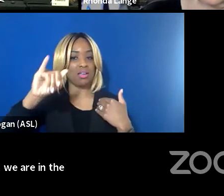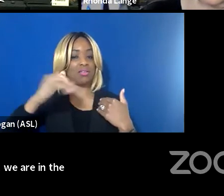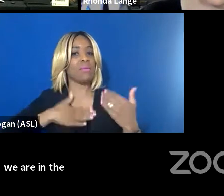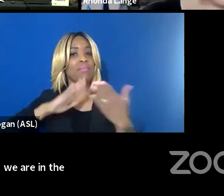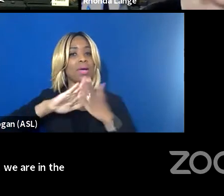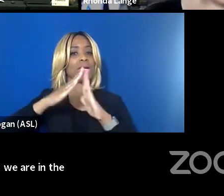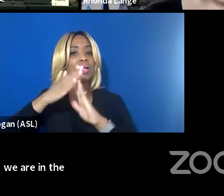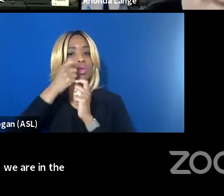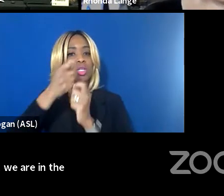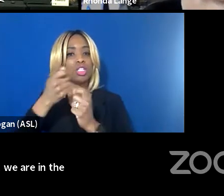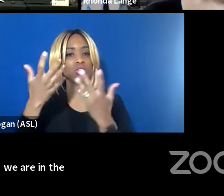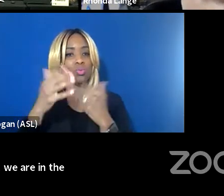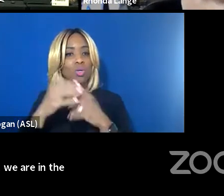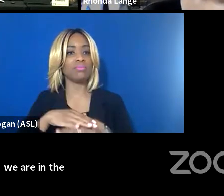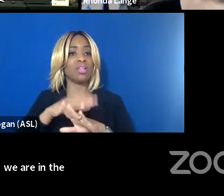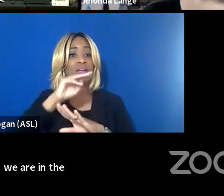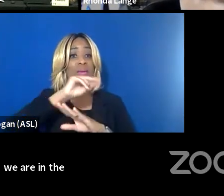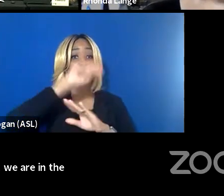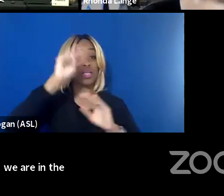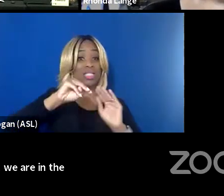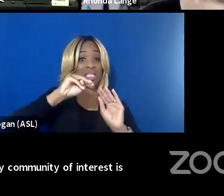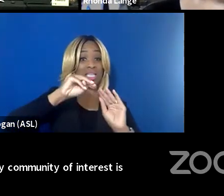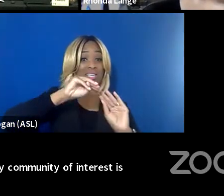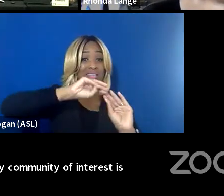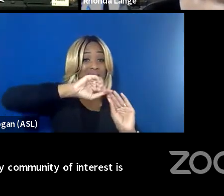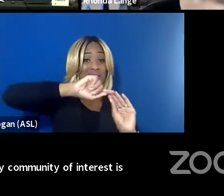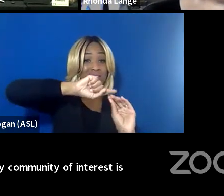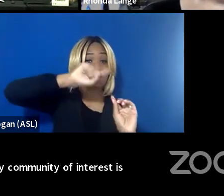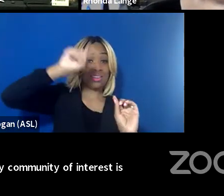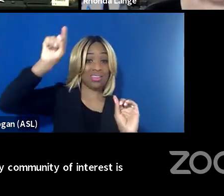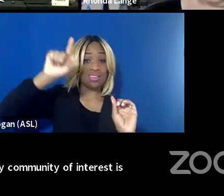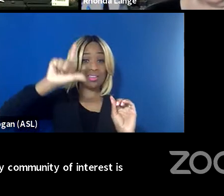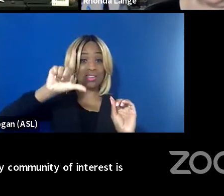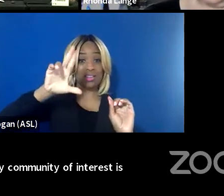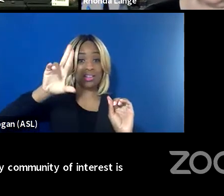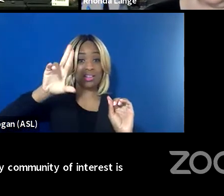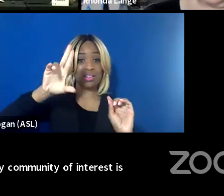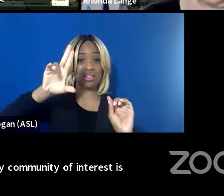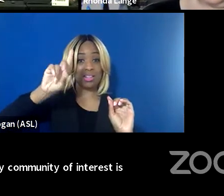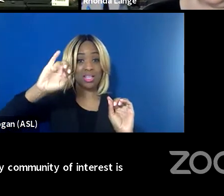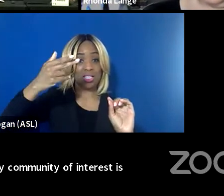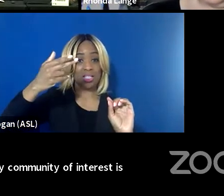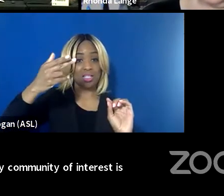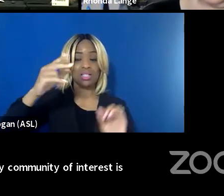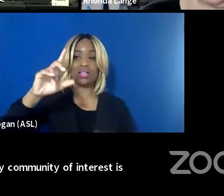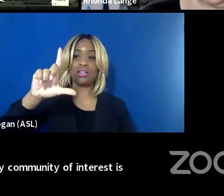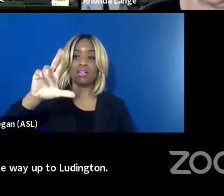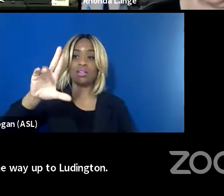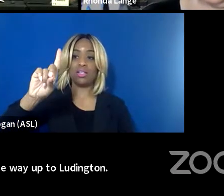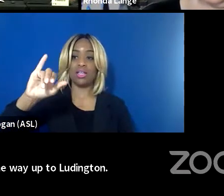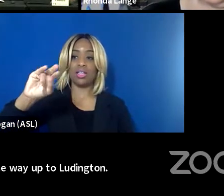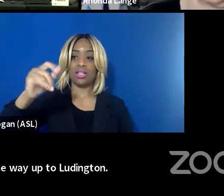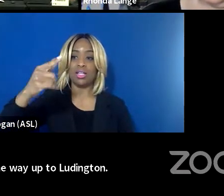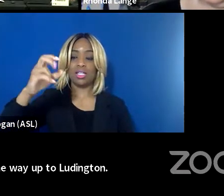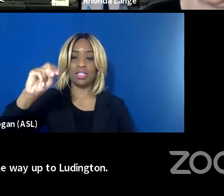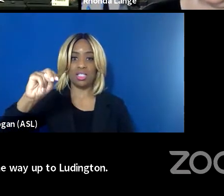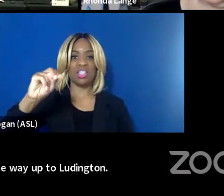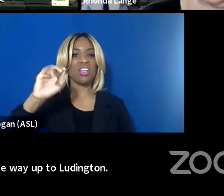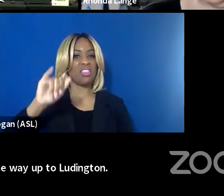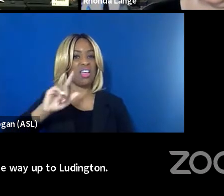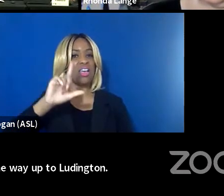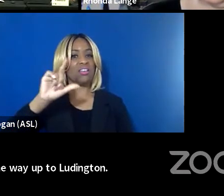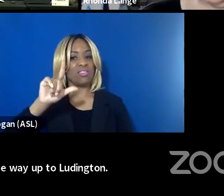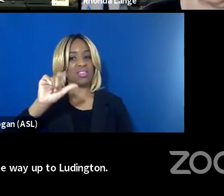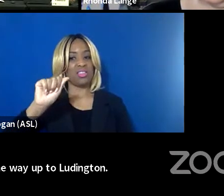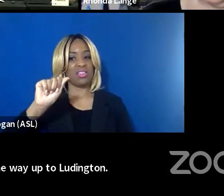interest is everywhere from Muskegon all the way up to Ludington. This lakeshore is important. We go to church in Oceana County.